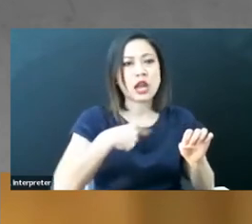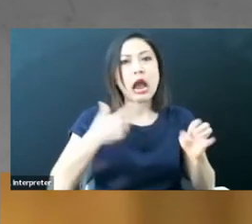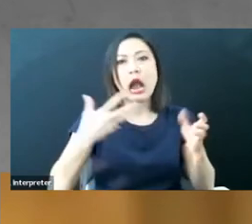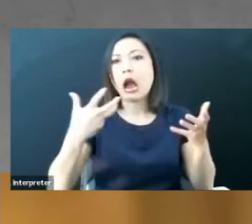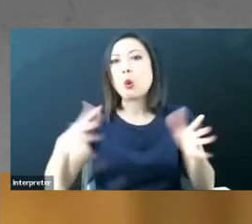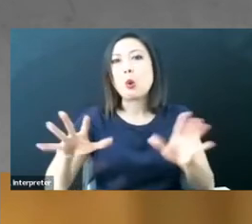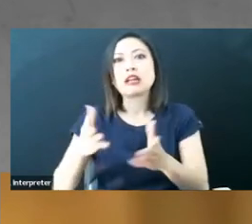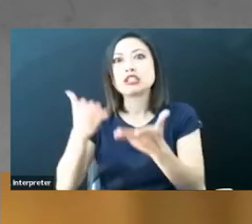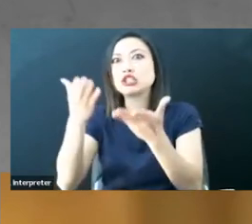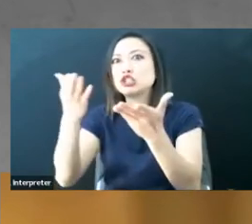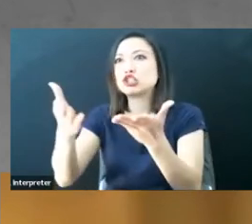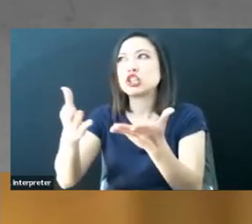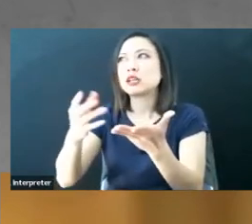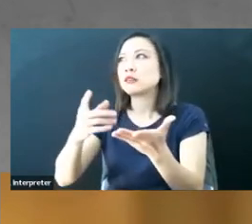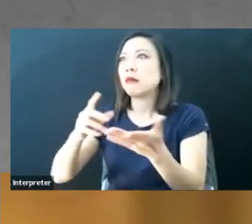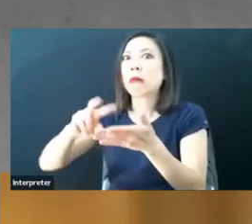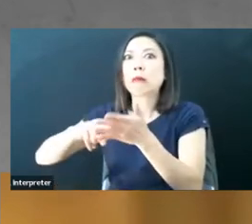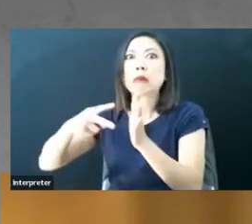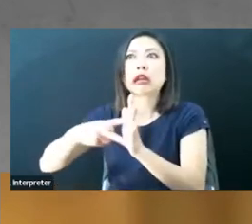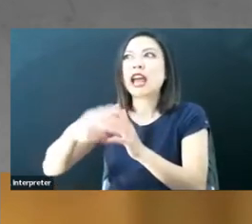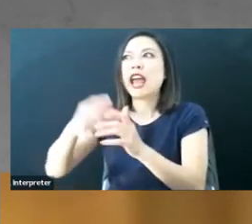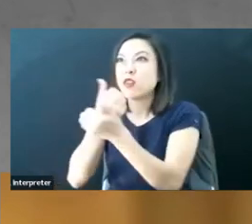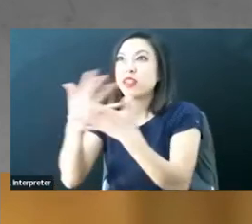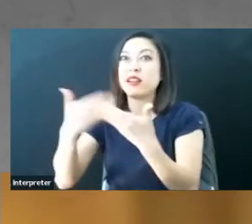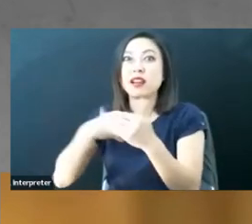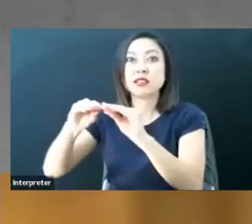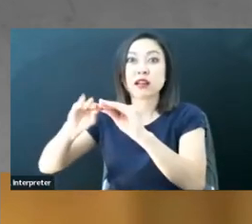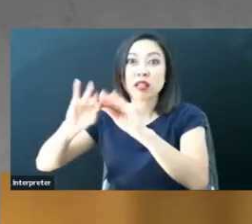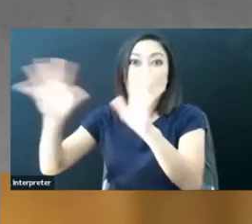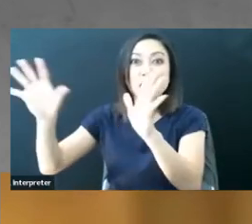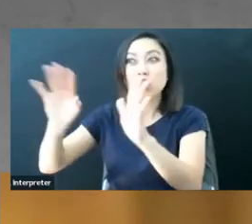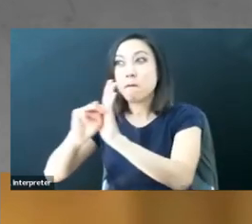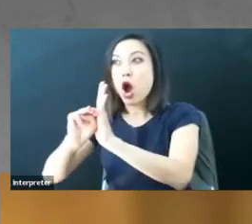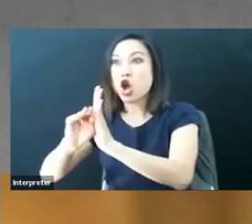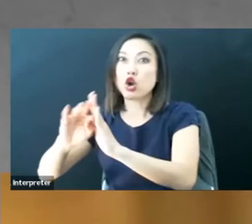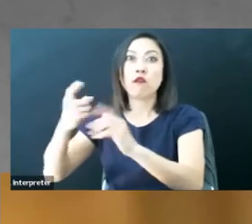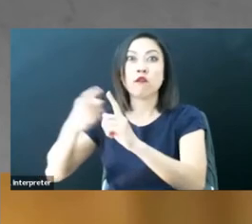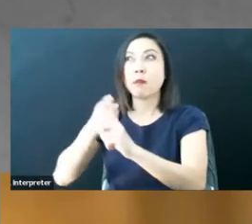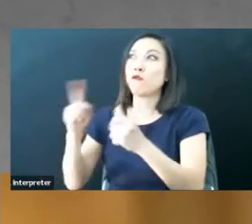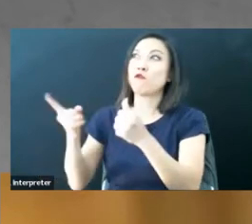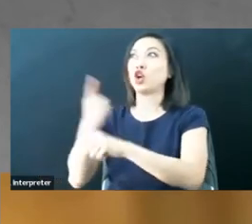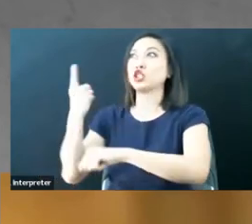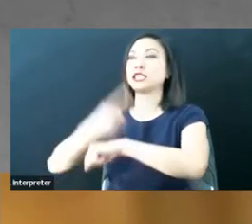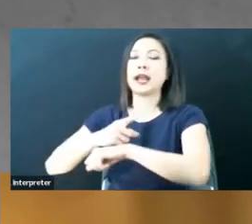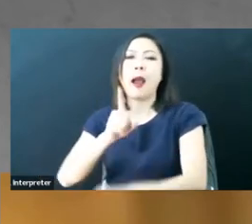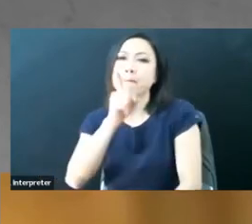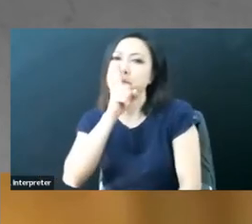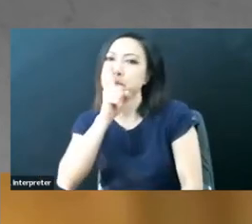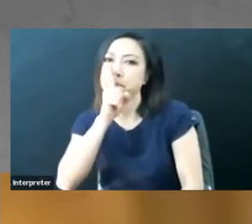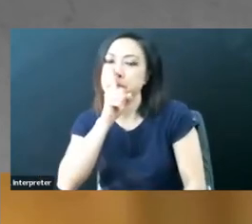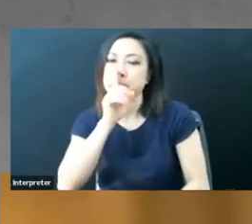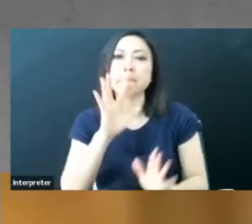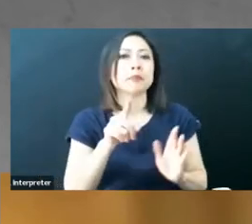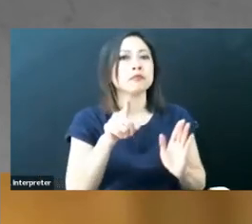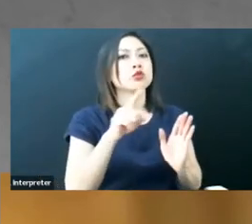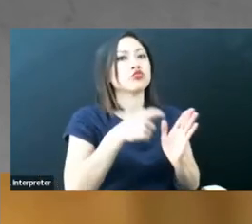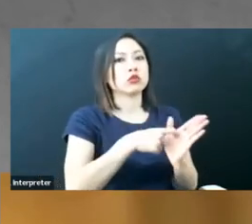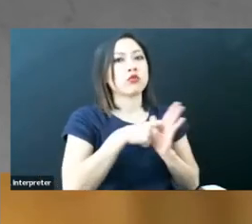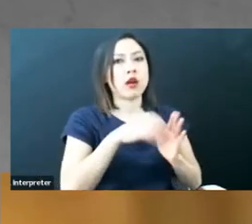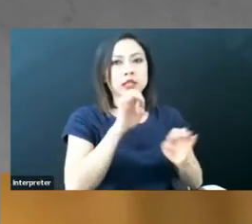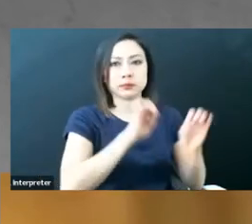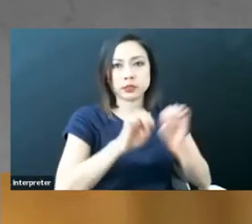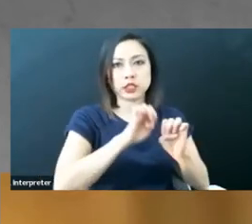clear financial model from day one. So there's an element of experimentation. But I think this question that I always asked as a banker